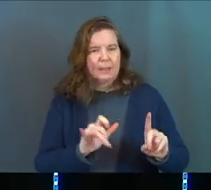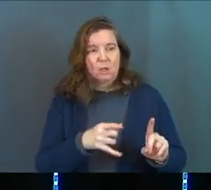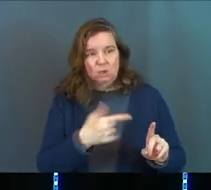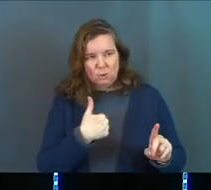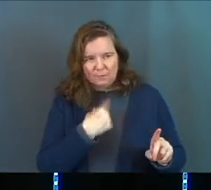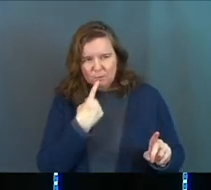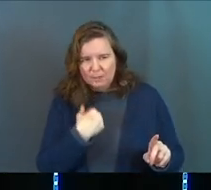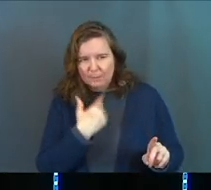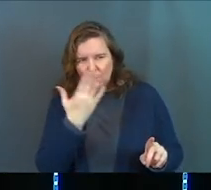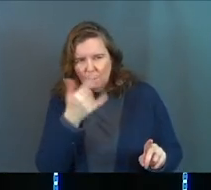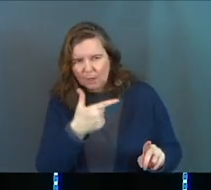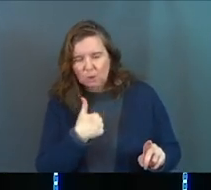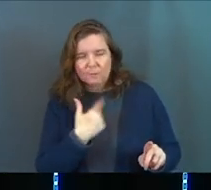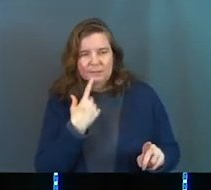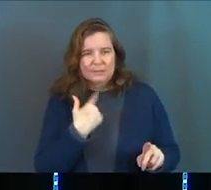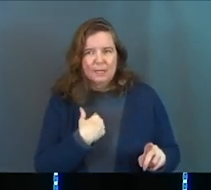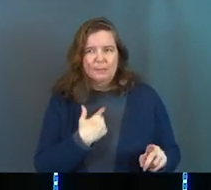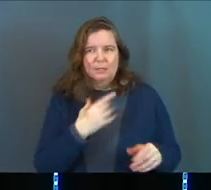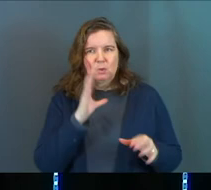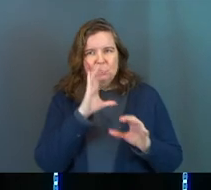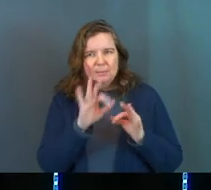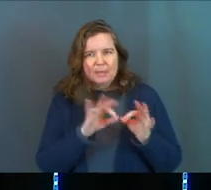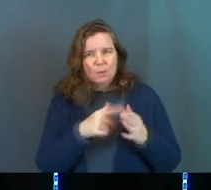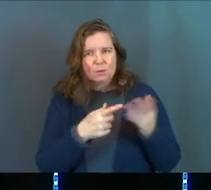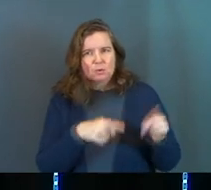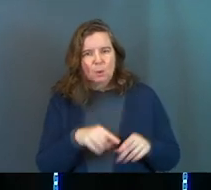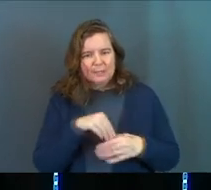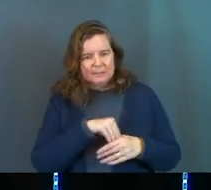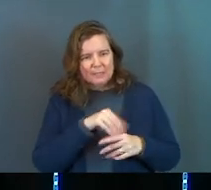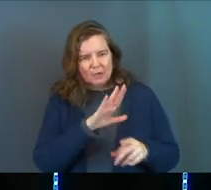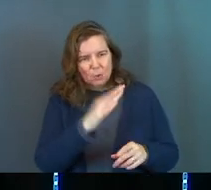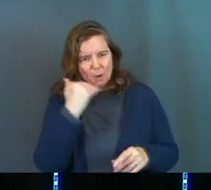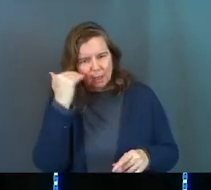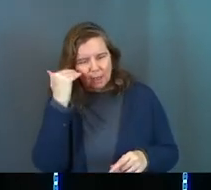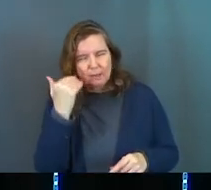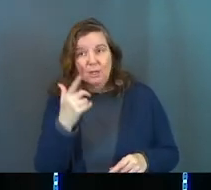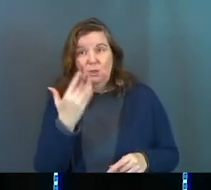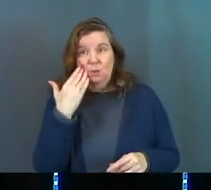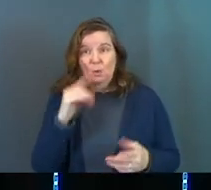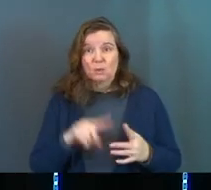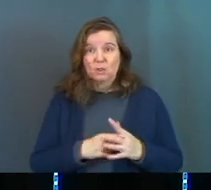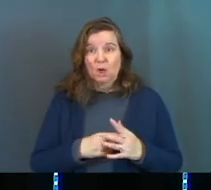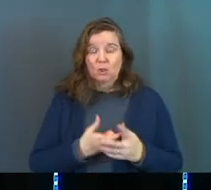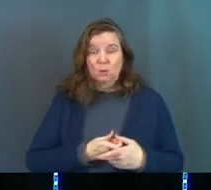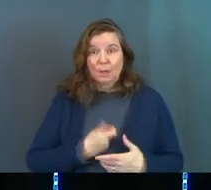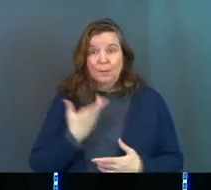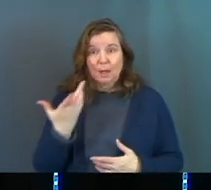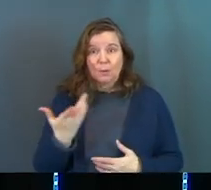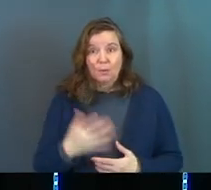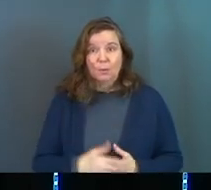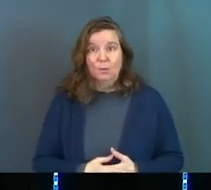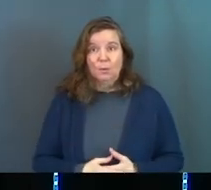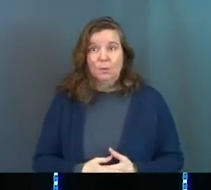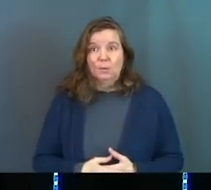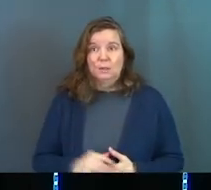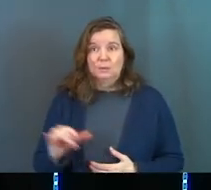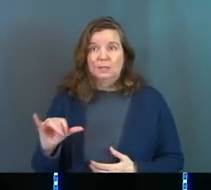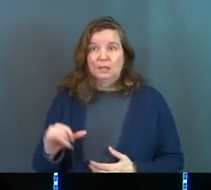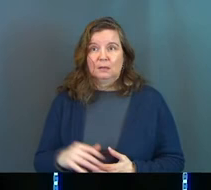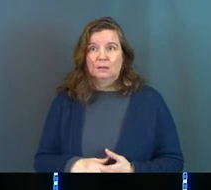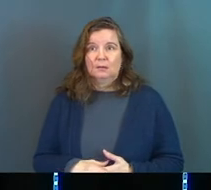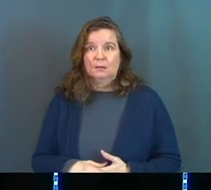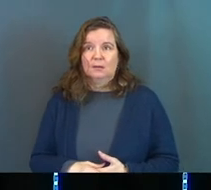like, you got to tell me why. You got to explain what was going on inside of your head. And you know what started to come out? Is it's